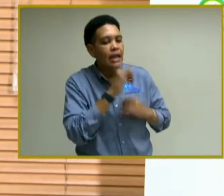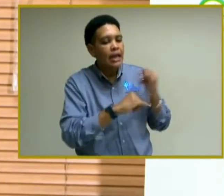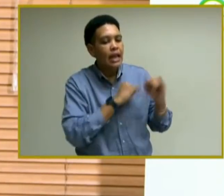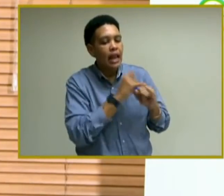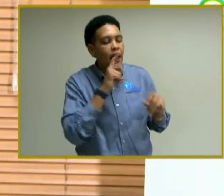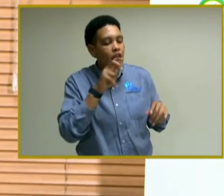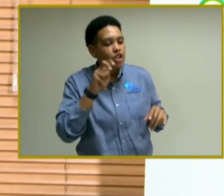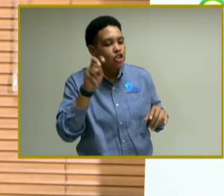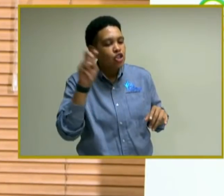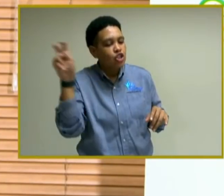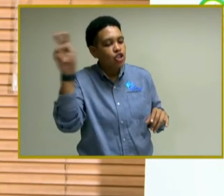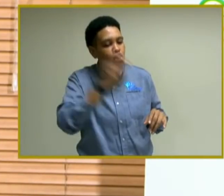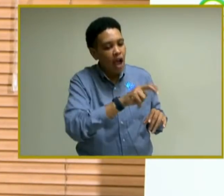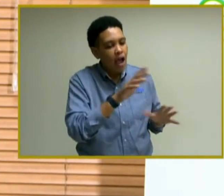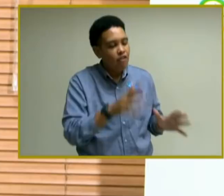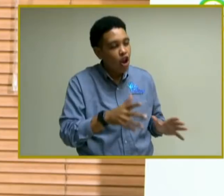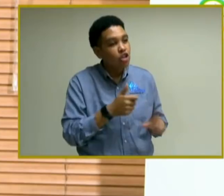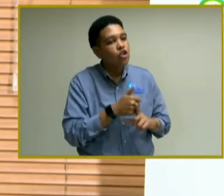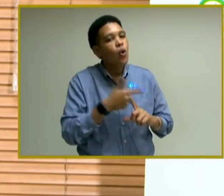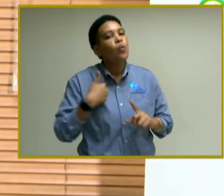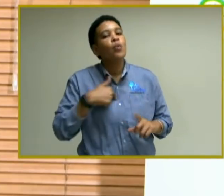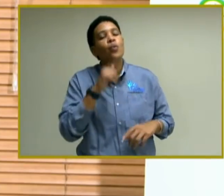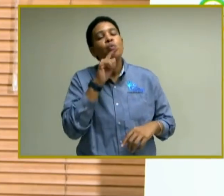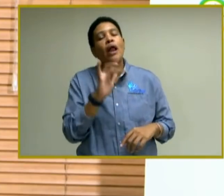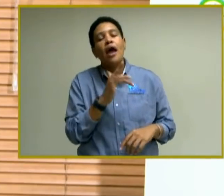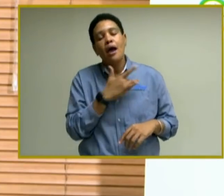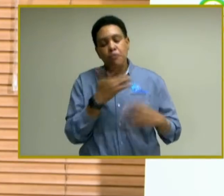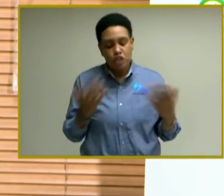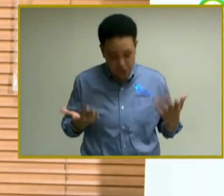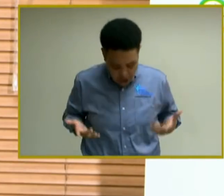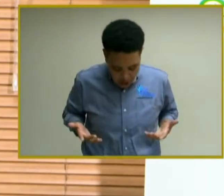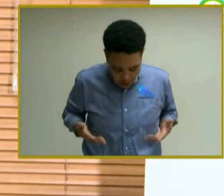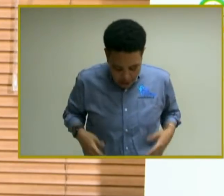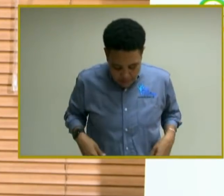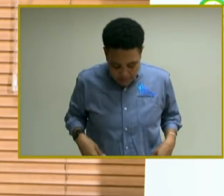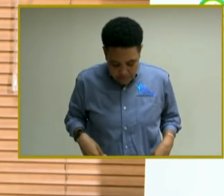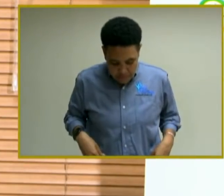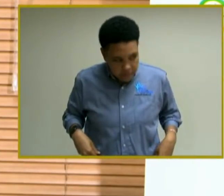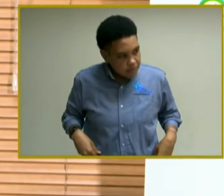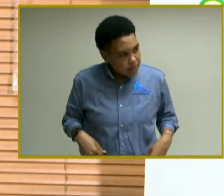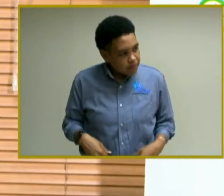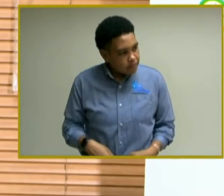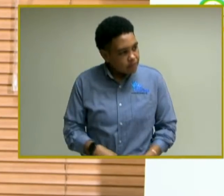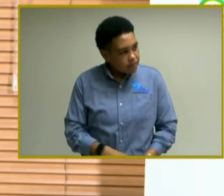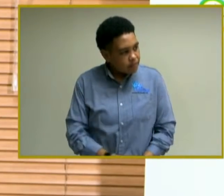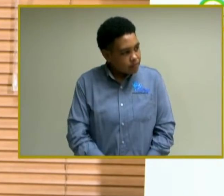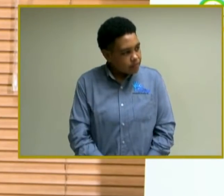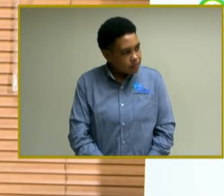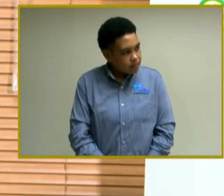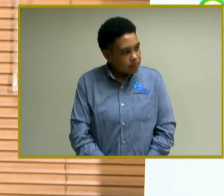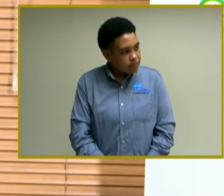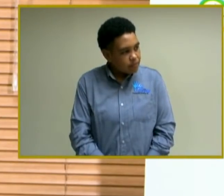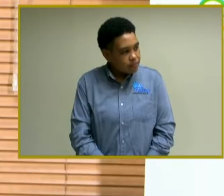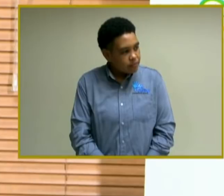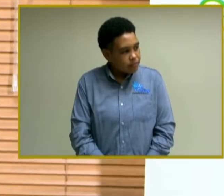travelers, so that we appreciate what the background is and when that context may be